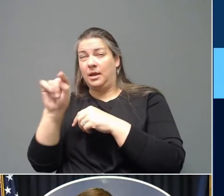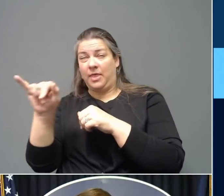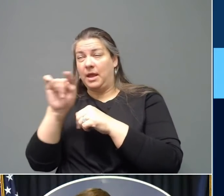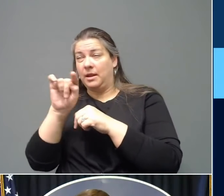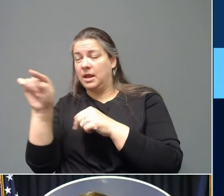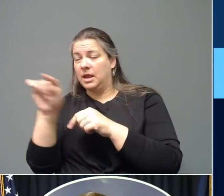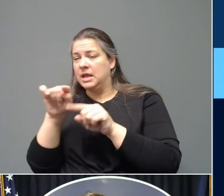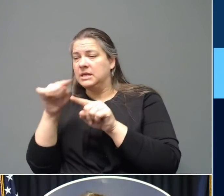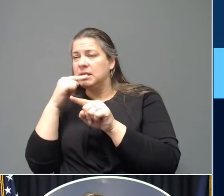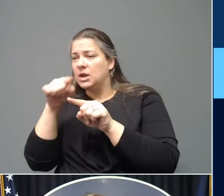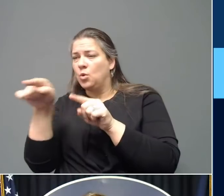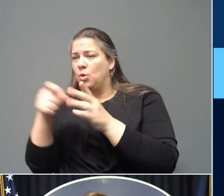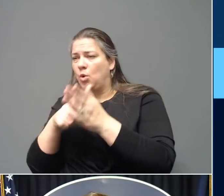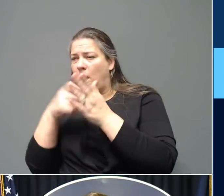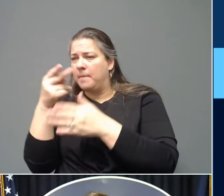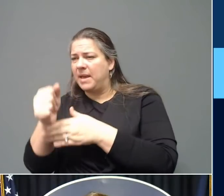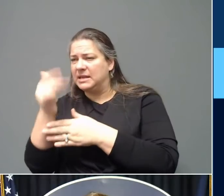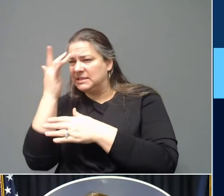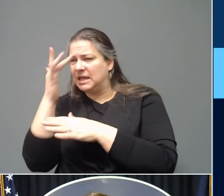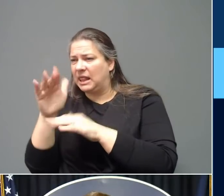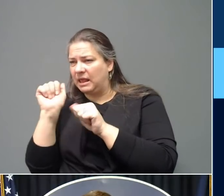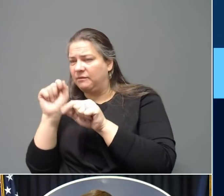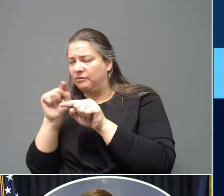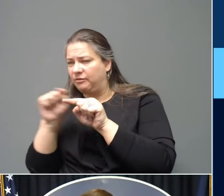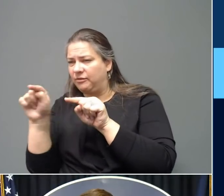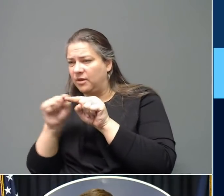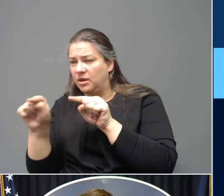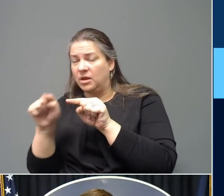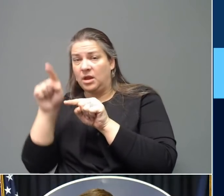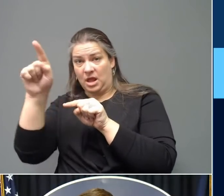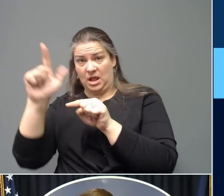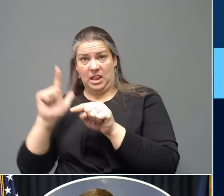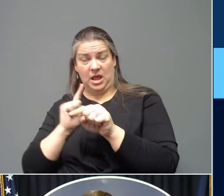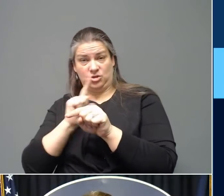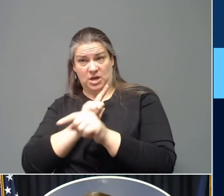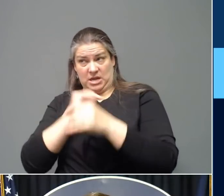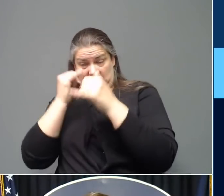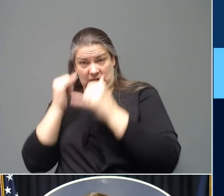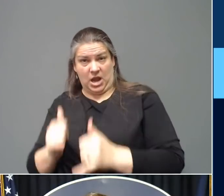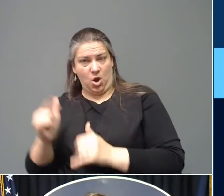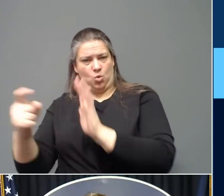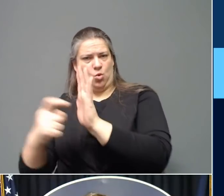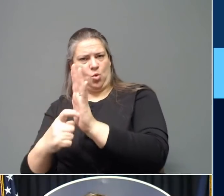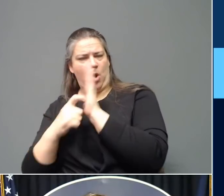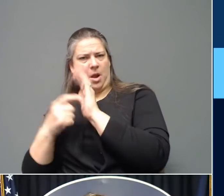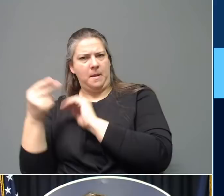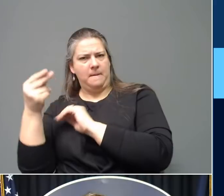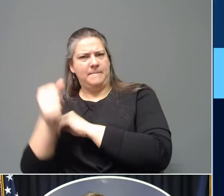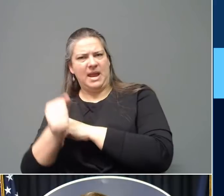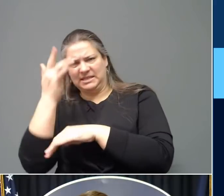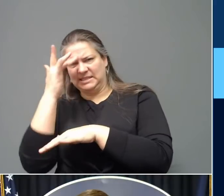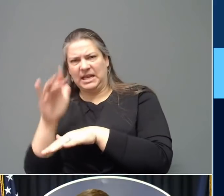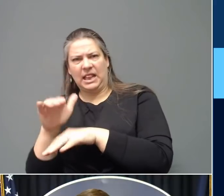House Bill 1, is the legislature now going to mandate paid sick leave during